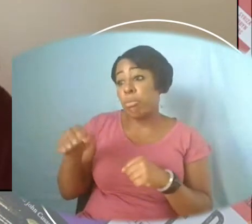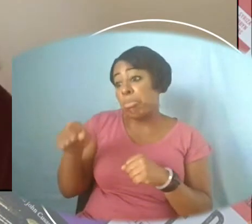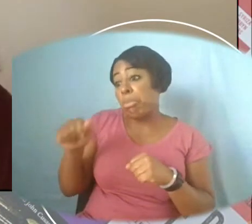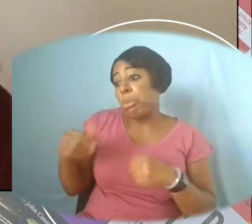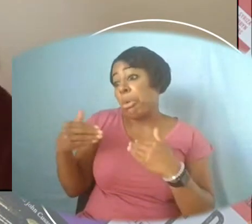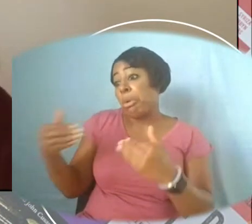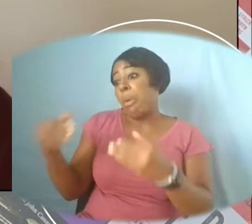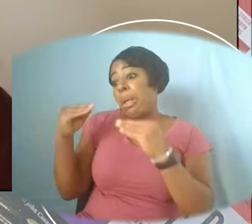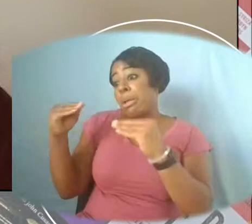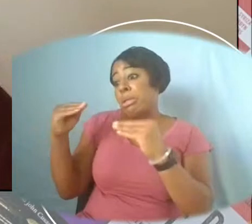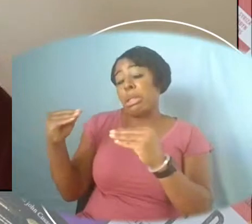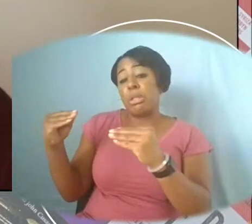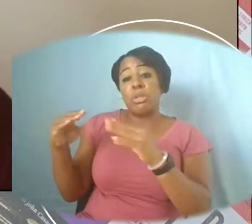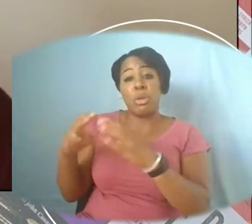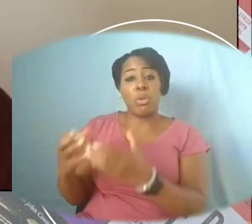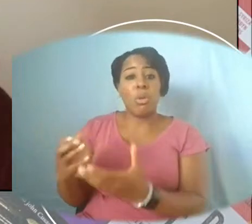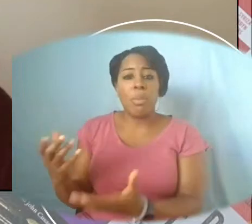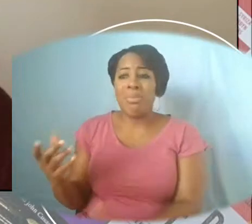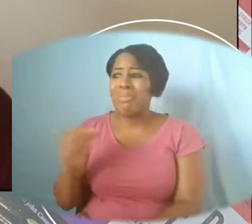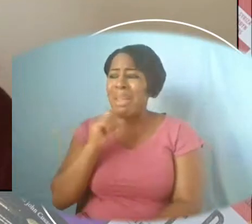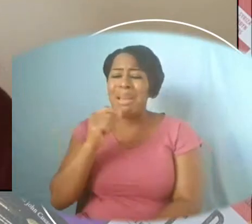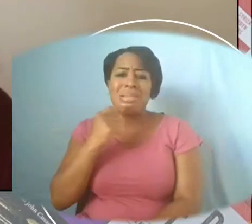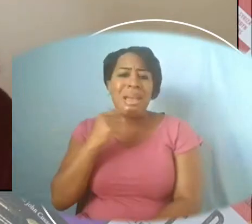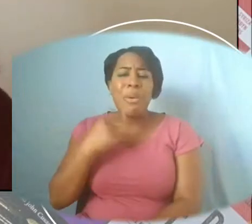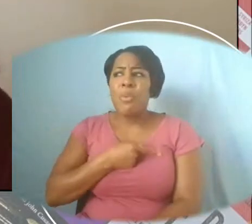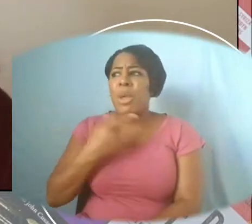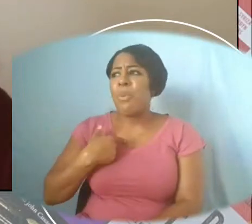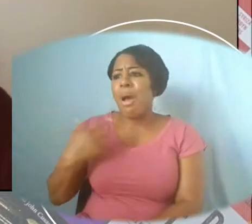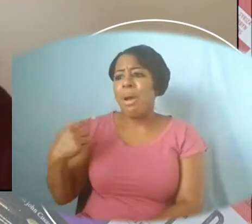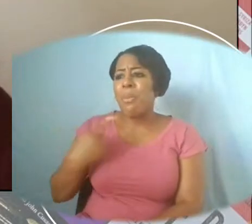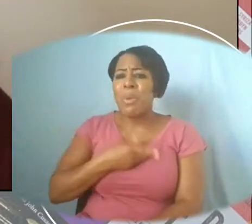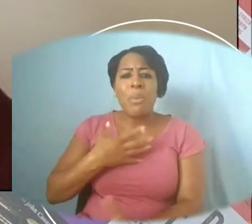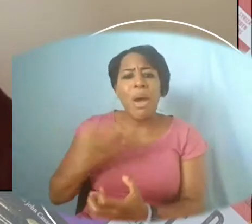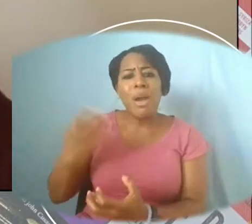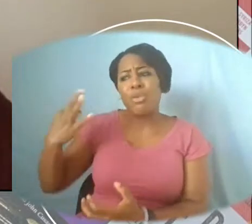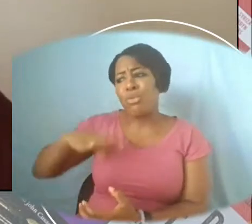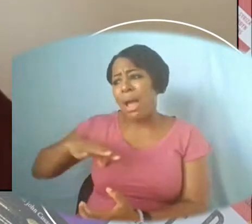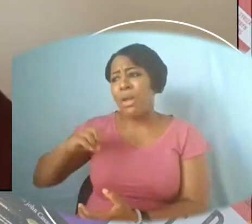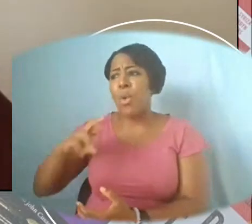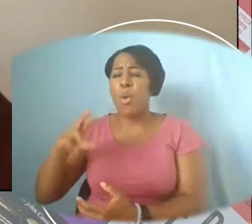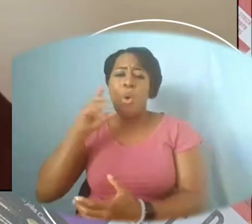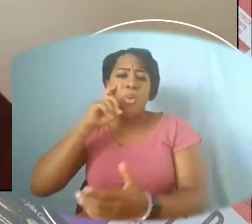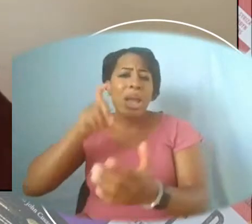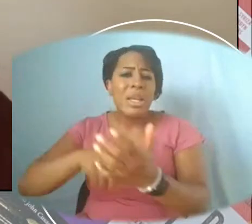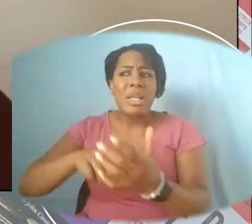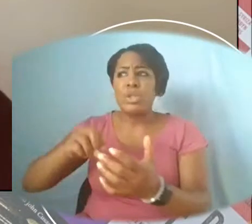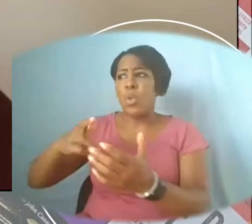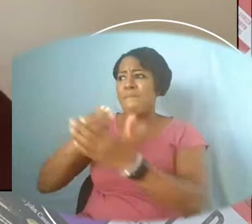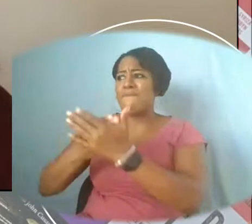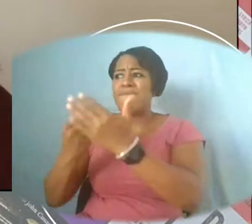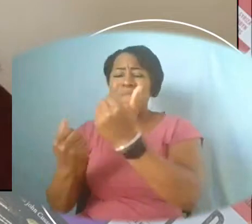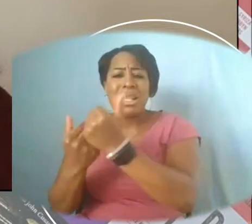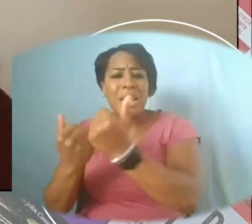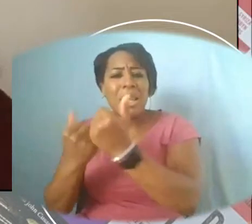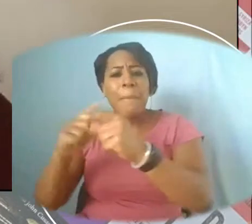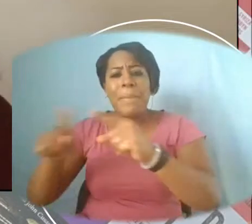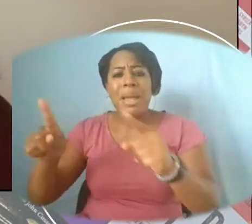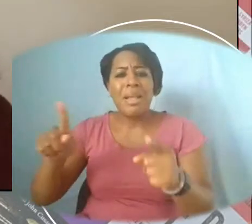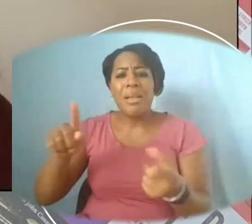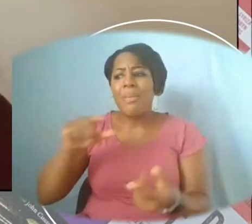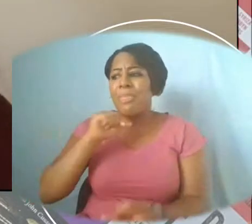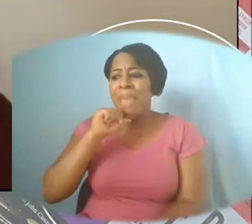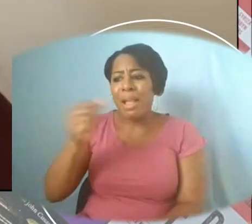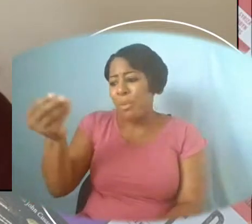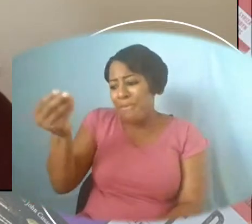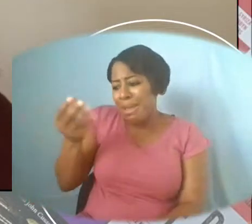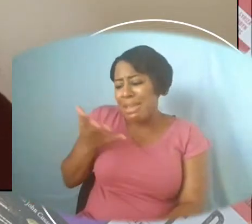we want credit or recognition or even funding for it, but we can't even get a notebook to take